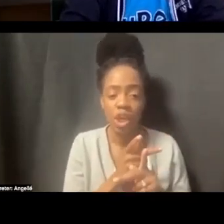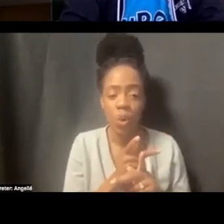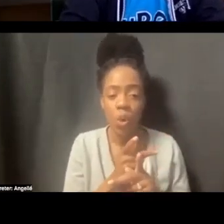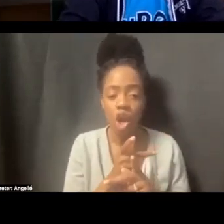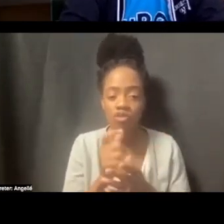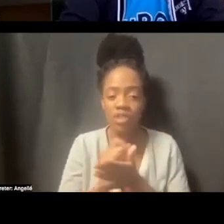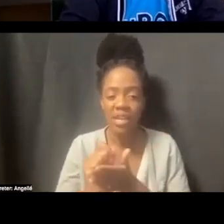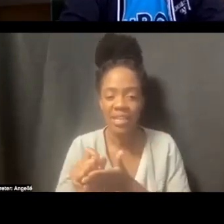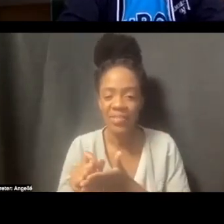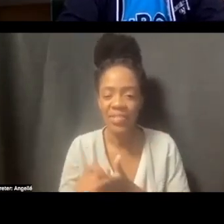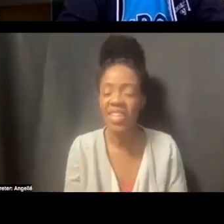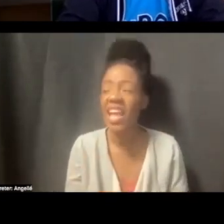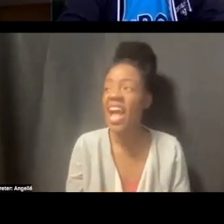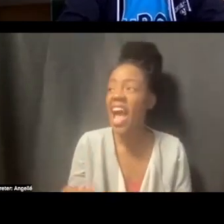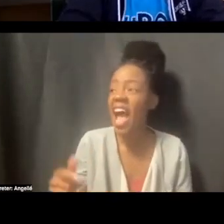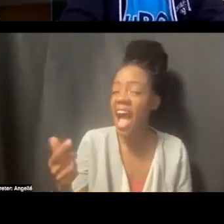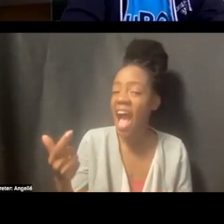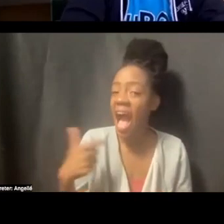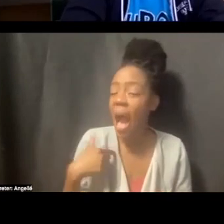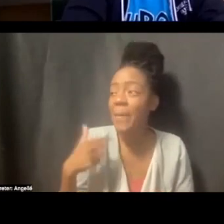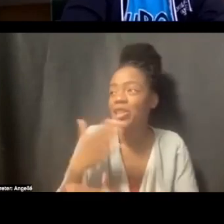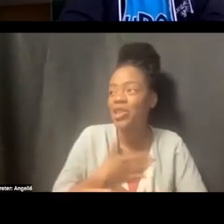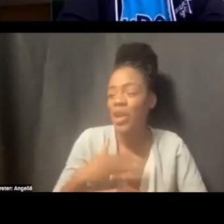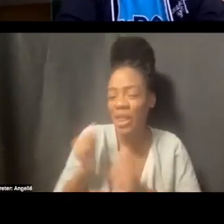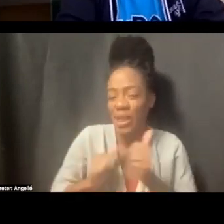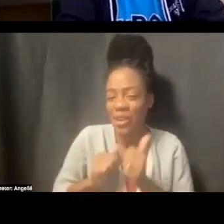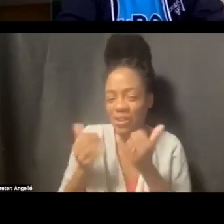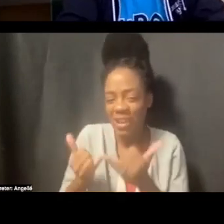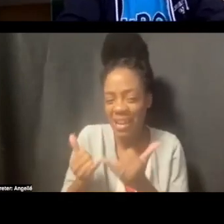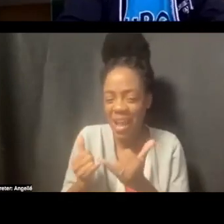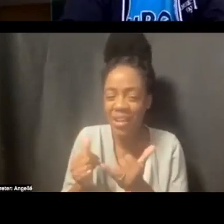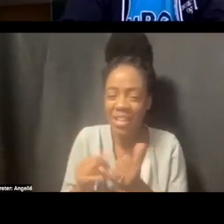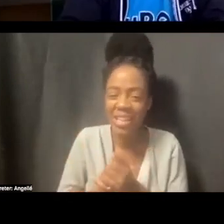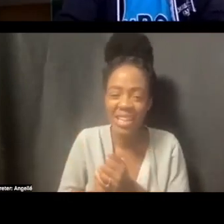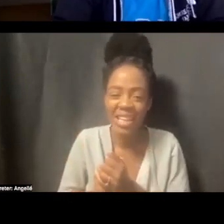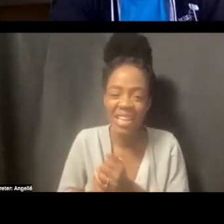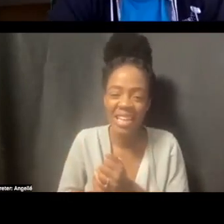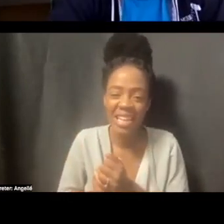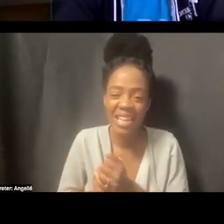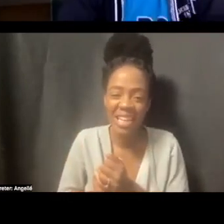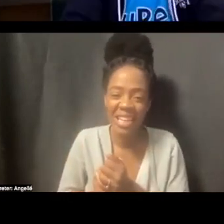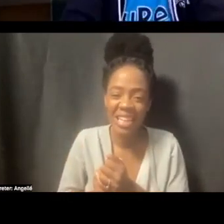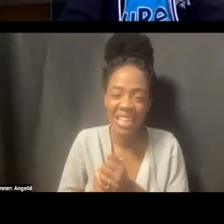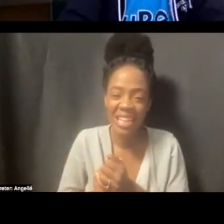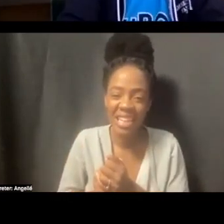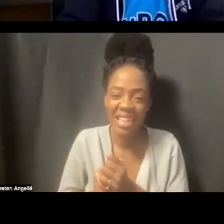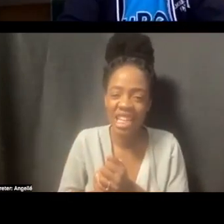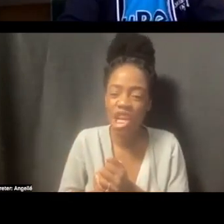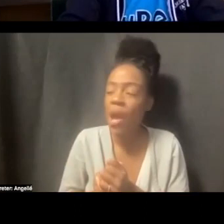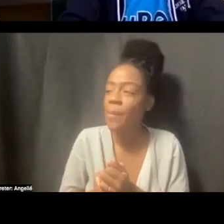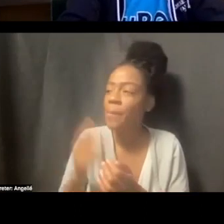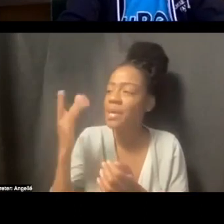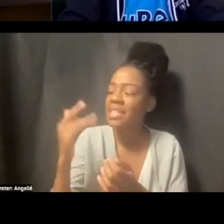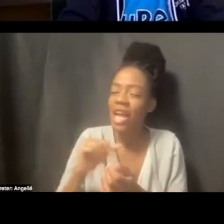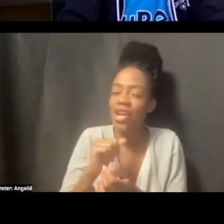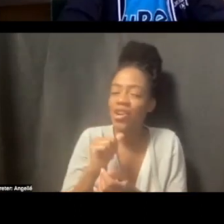I'm really enjoying doing theater now because nobody can tell me I have to hire this actor, I have to use this music, I